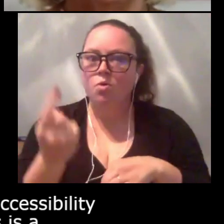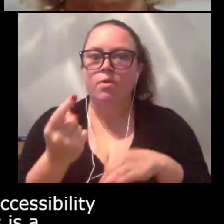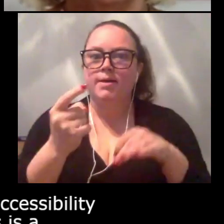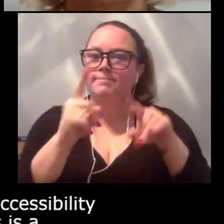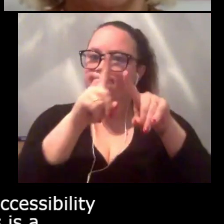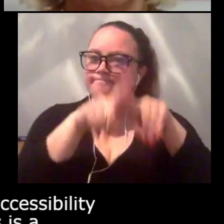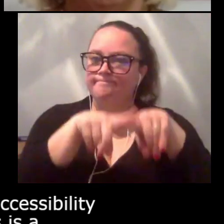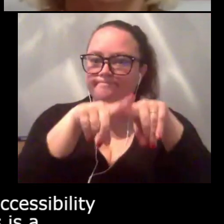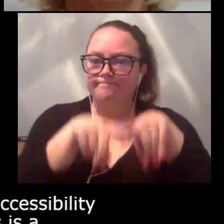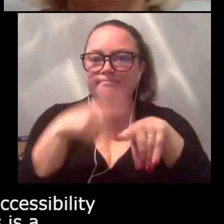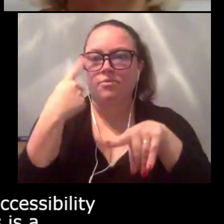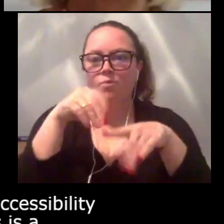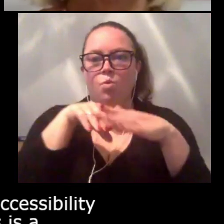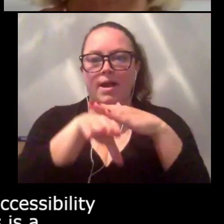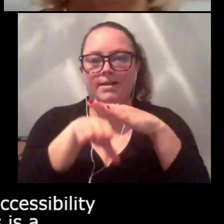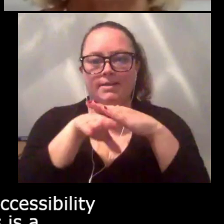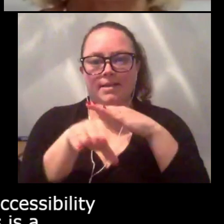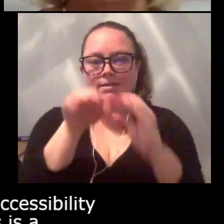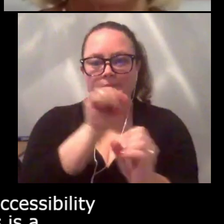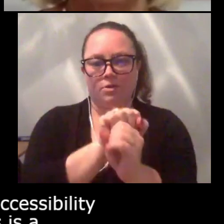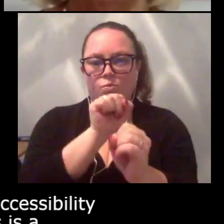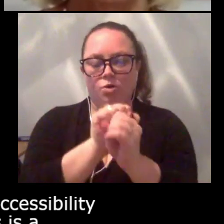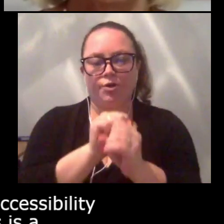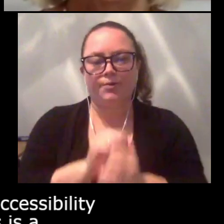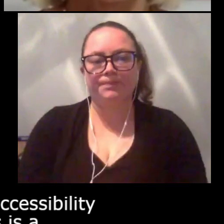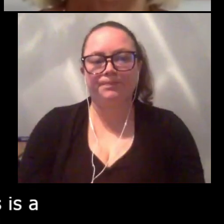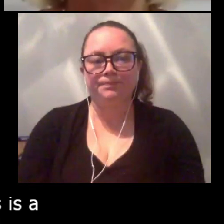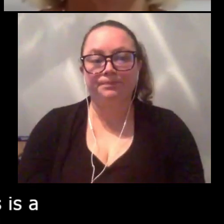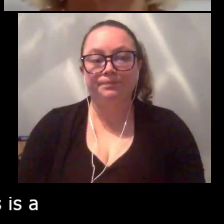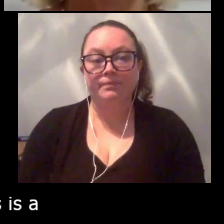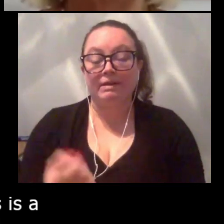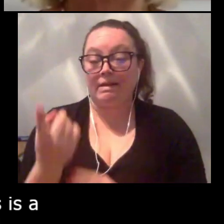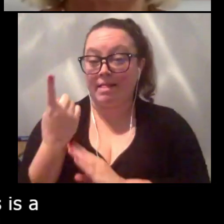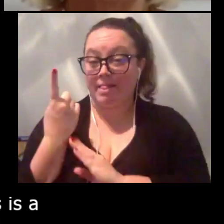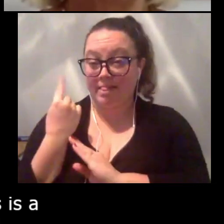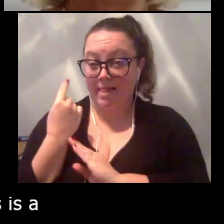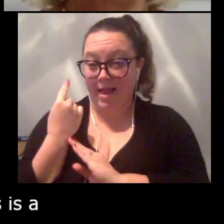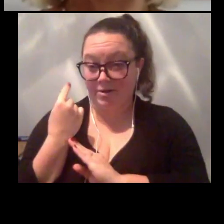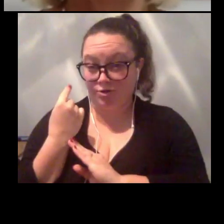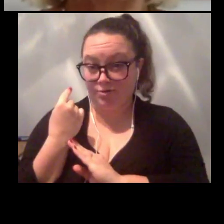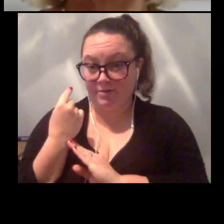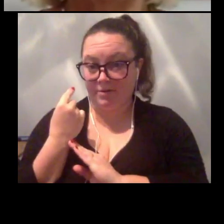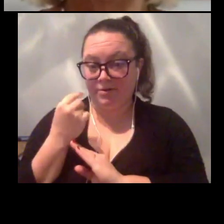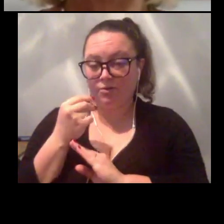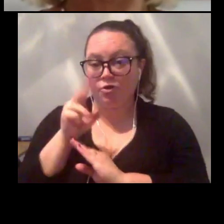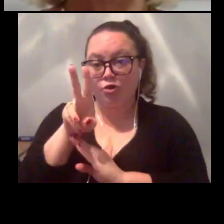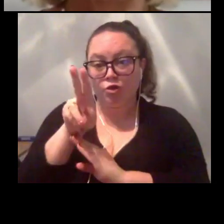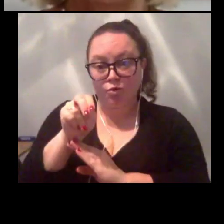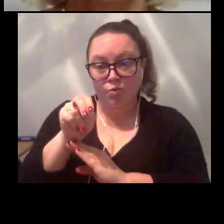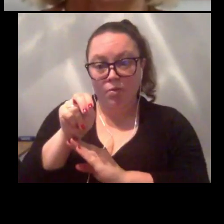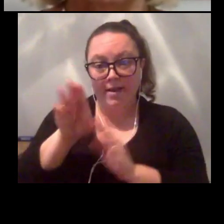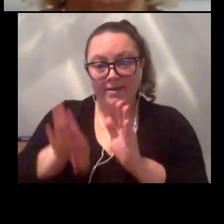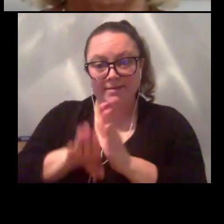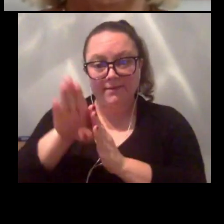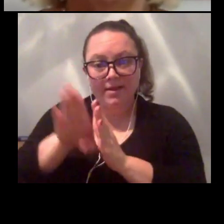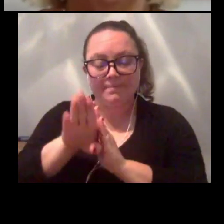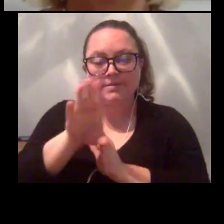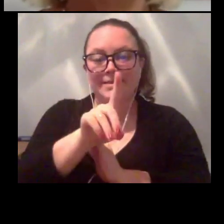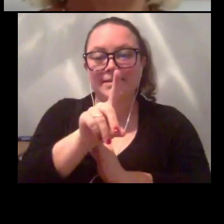accessibility work. More recently, last year, the UN developed a disability inclusion